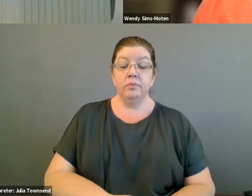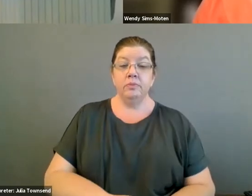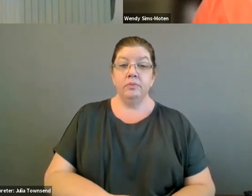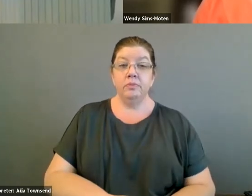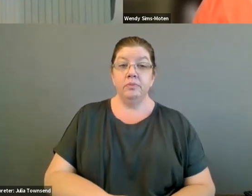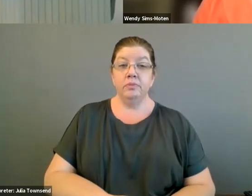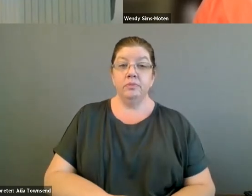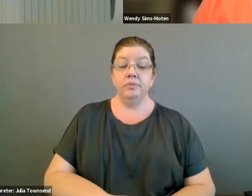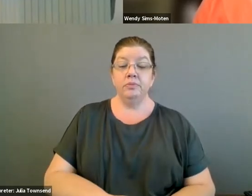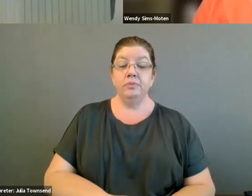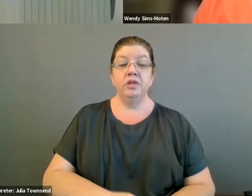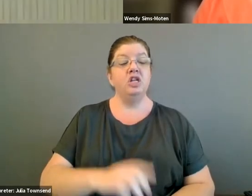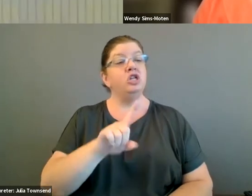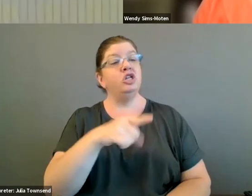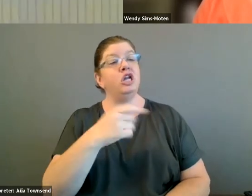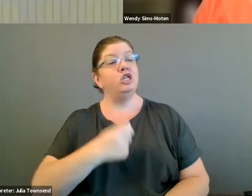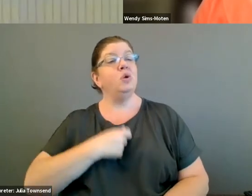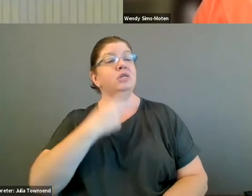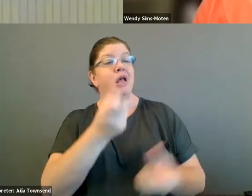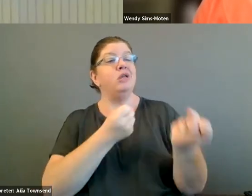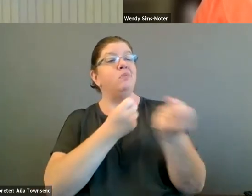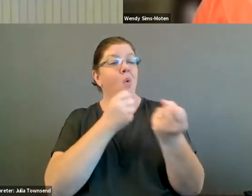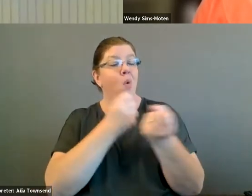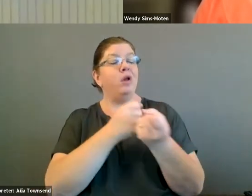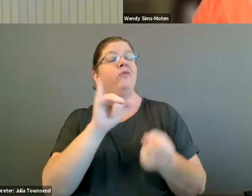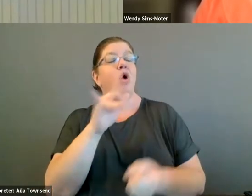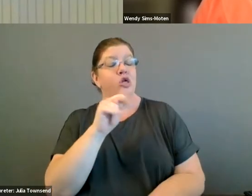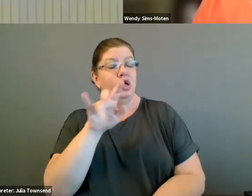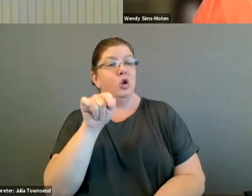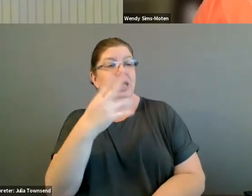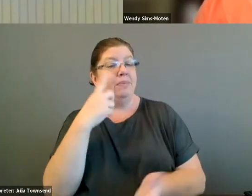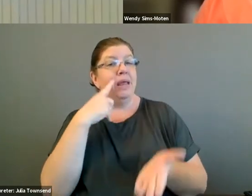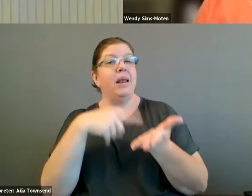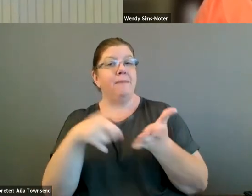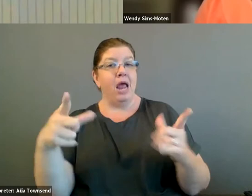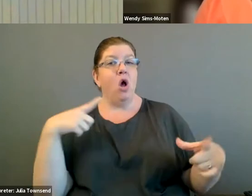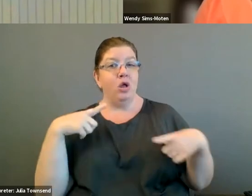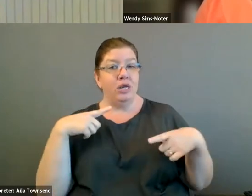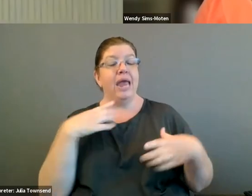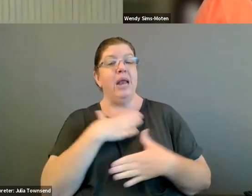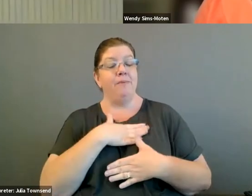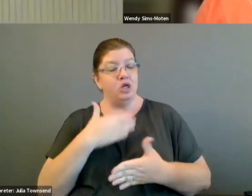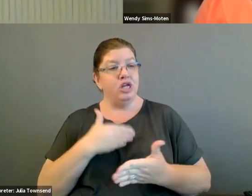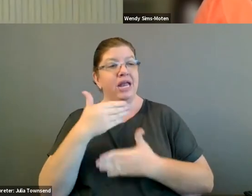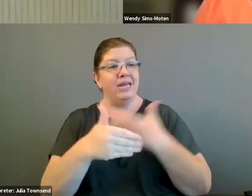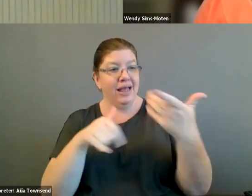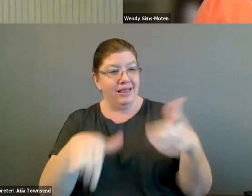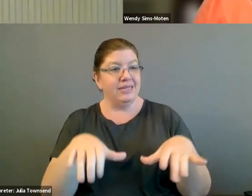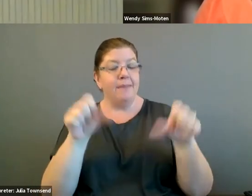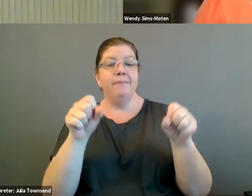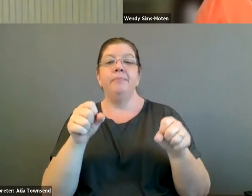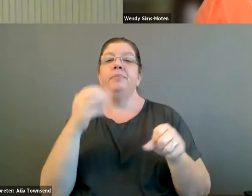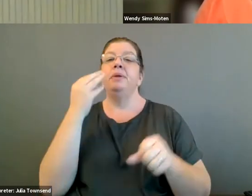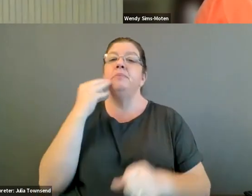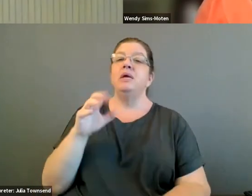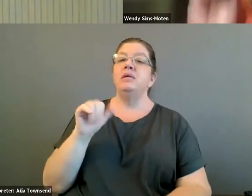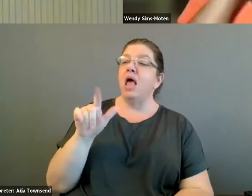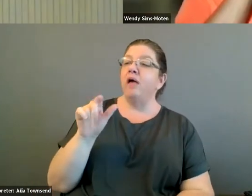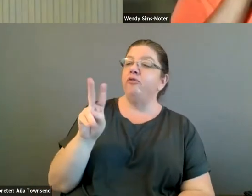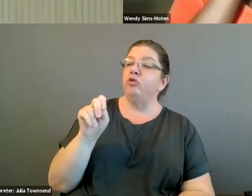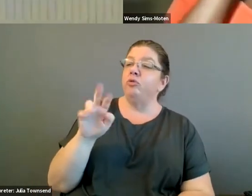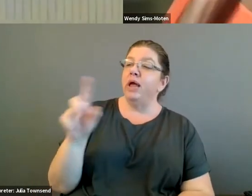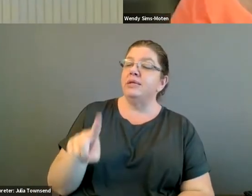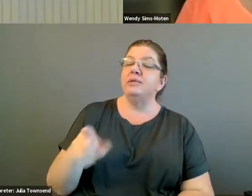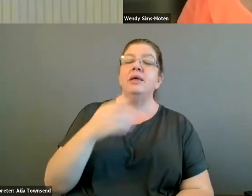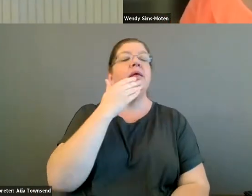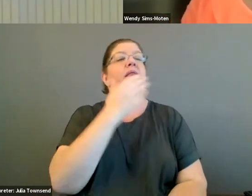Just to express full support for Juneteenth being a paid holiday, and appreciate that we're taking a step. Thanks. Ms. Alvarez. And thank